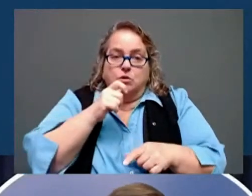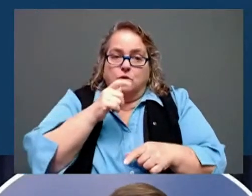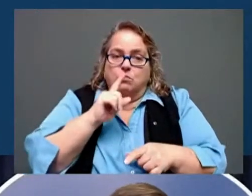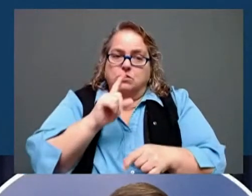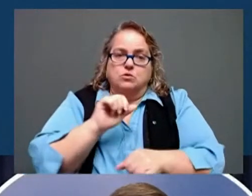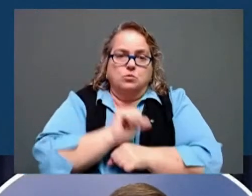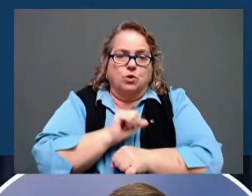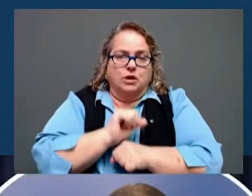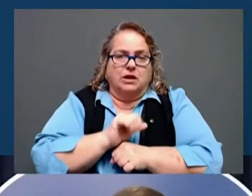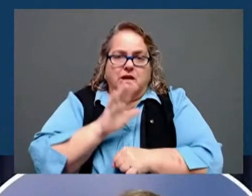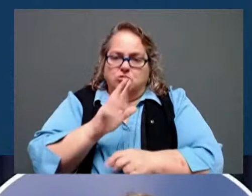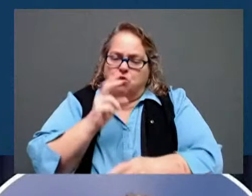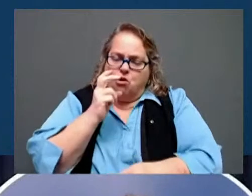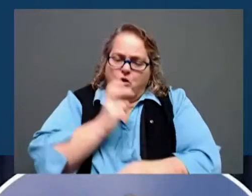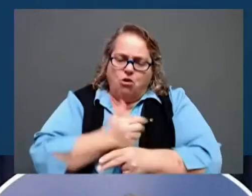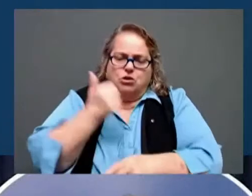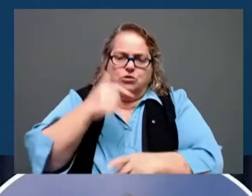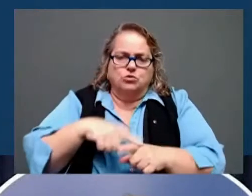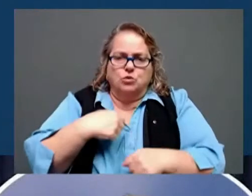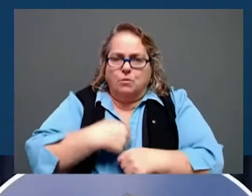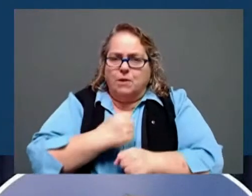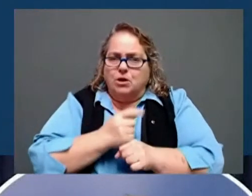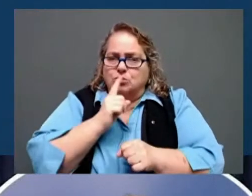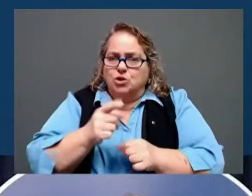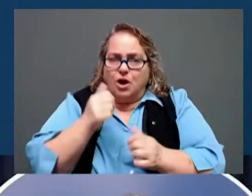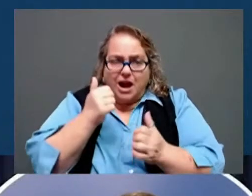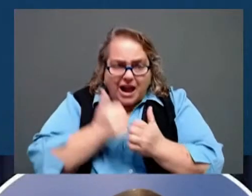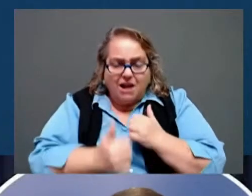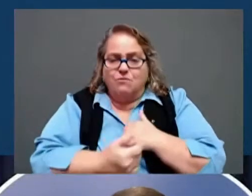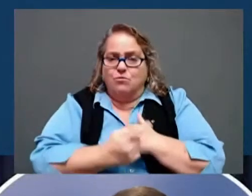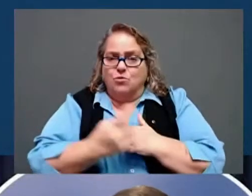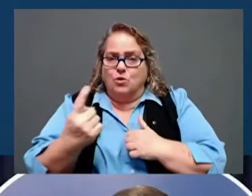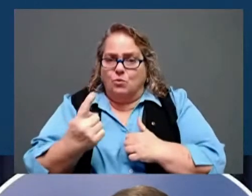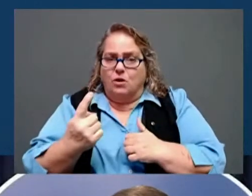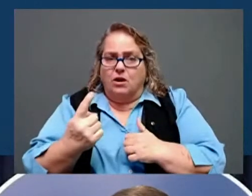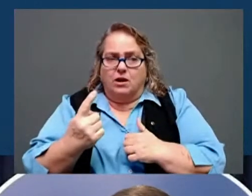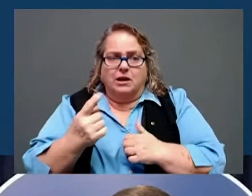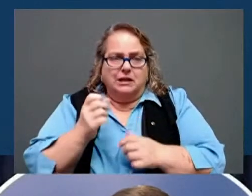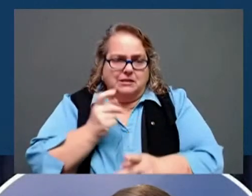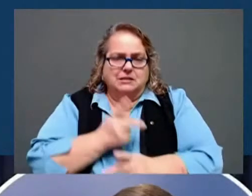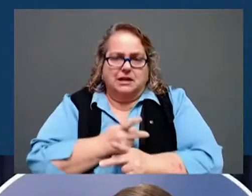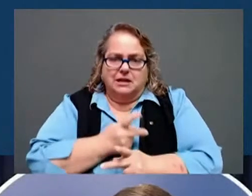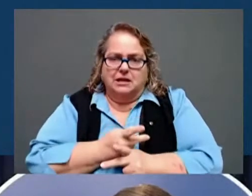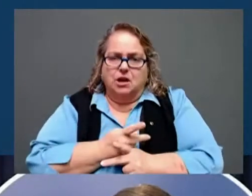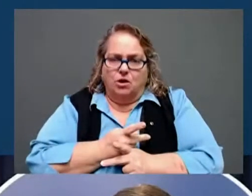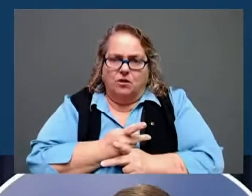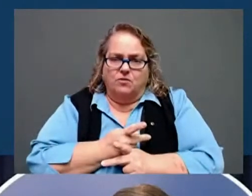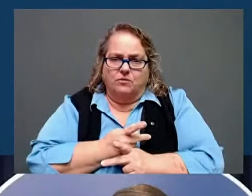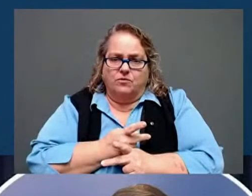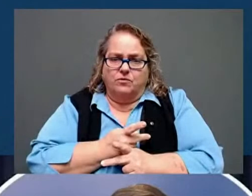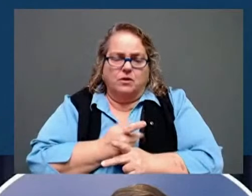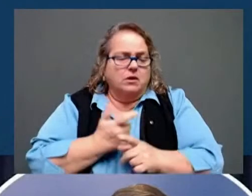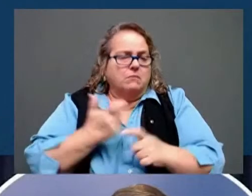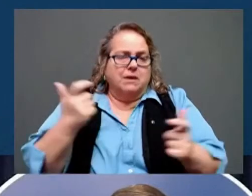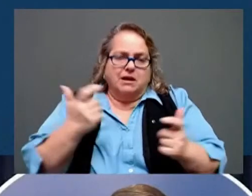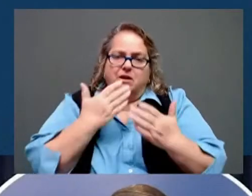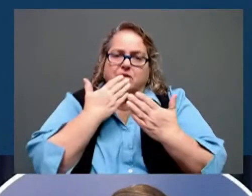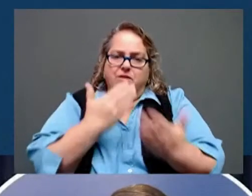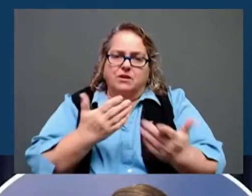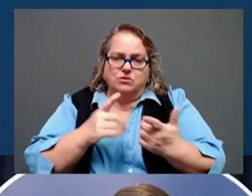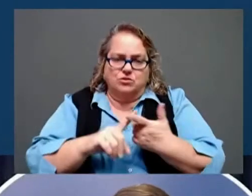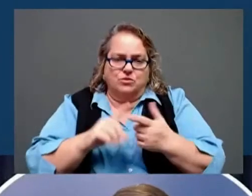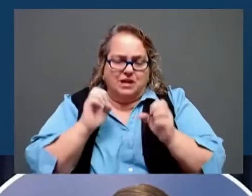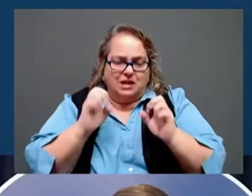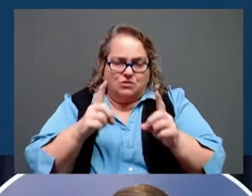his hardest to make sure that everybody is taken care of. A enormous thanks to the educators